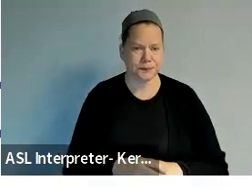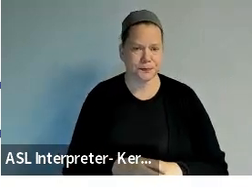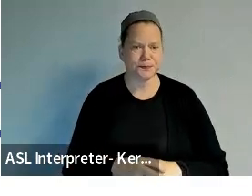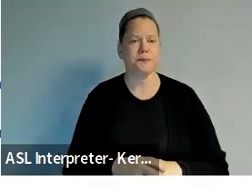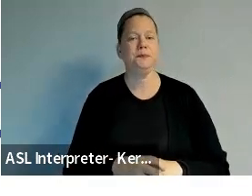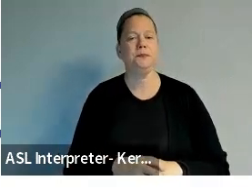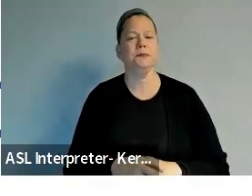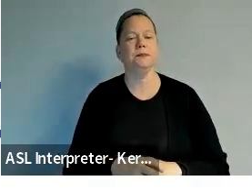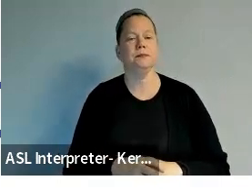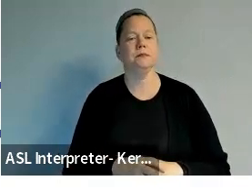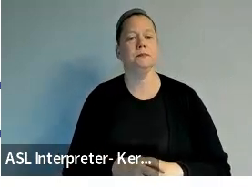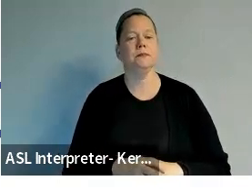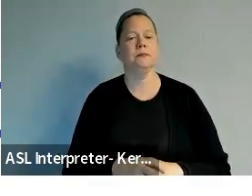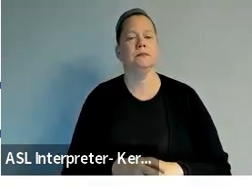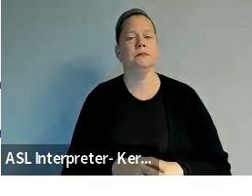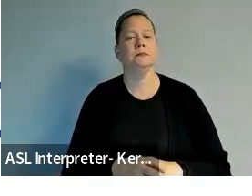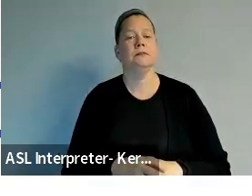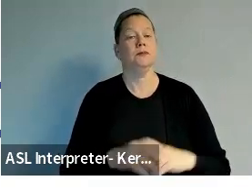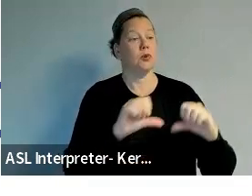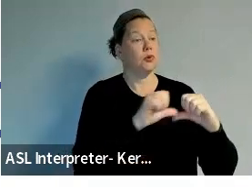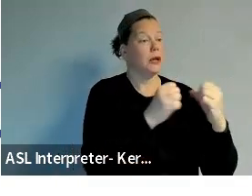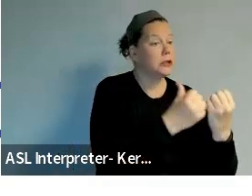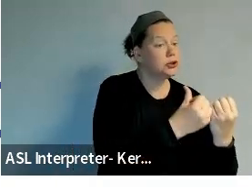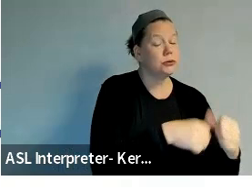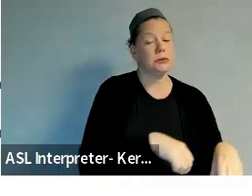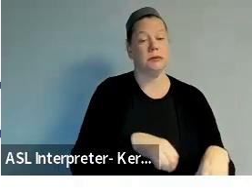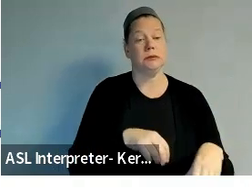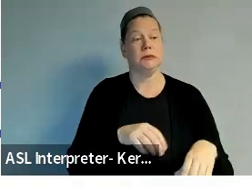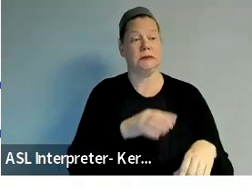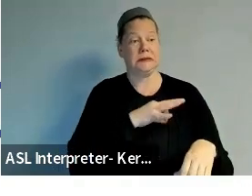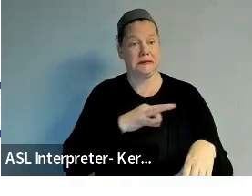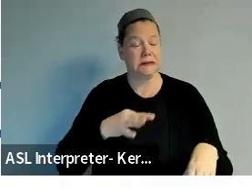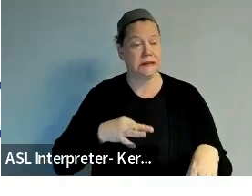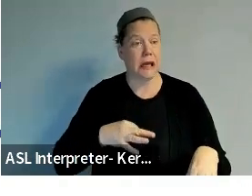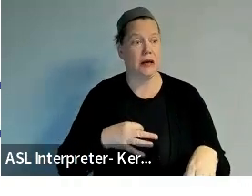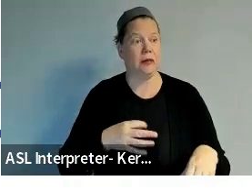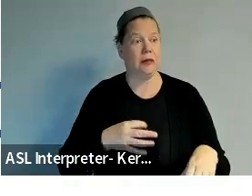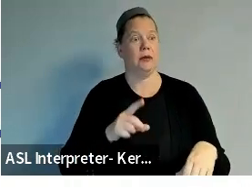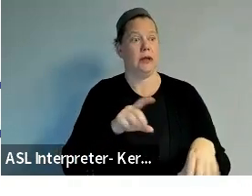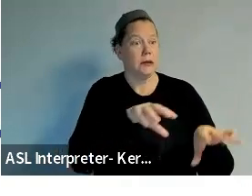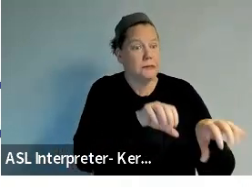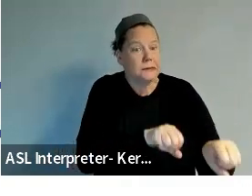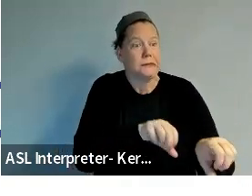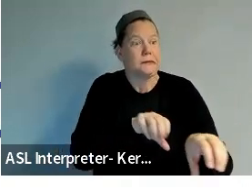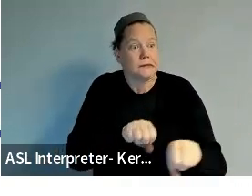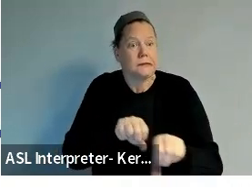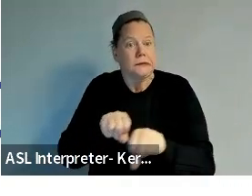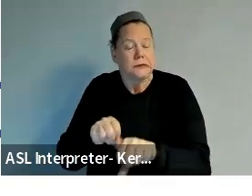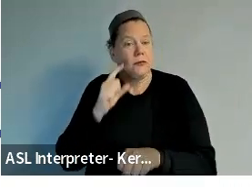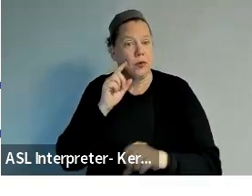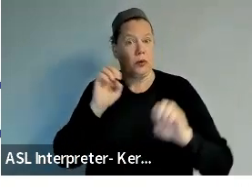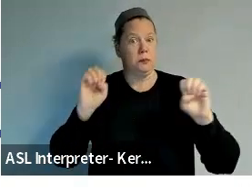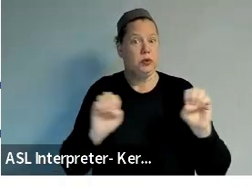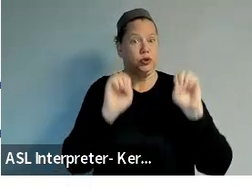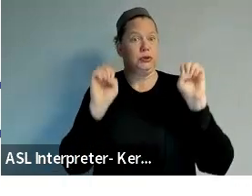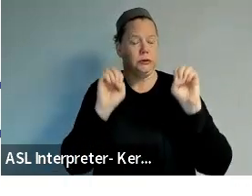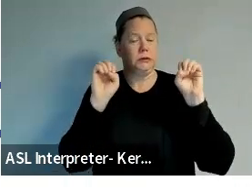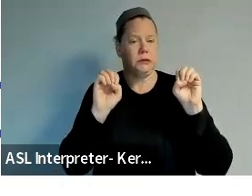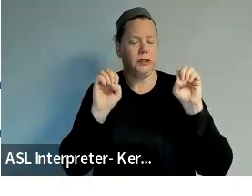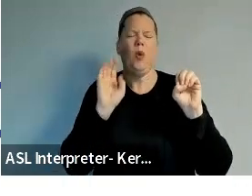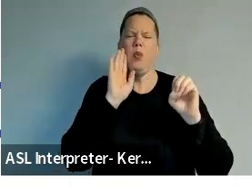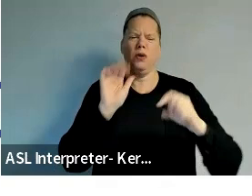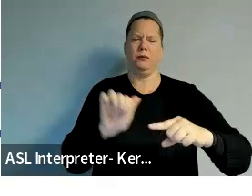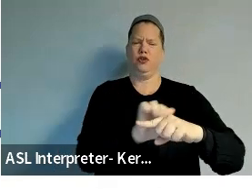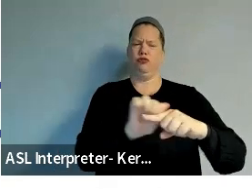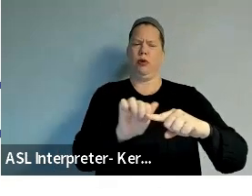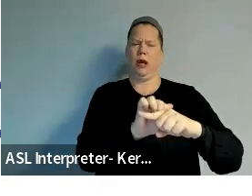Staff and provider programs who may encounter these emergency situations will be trained in one of